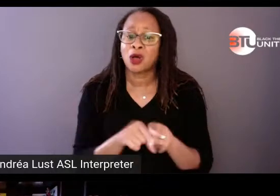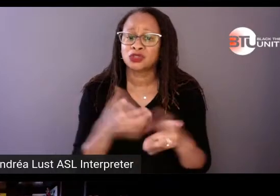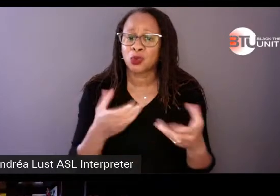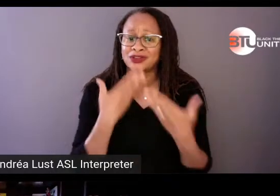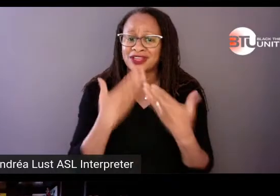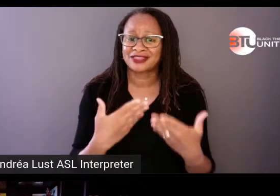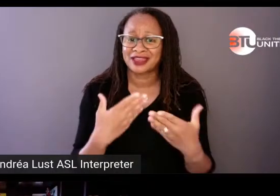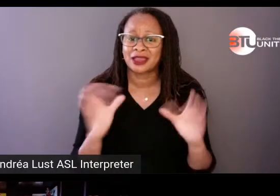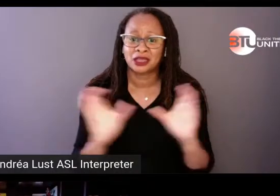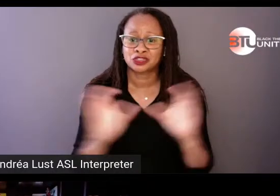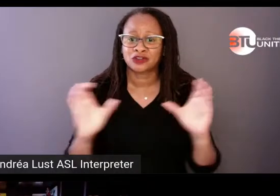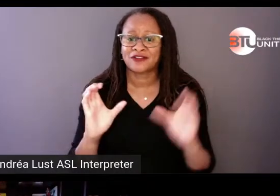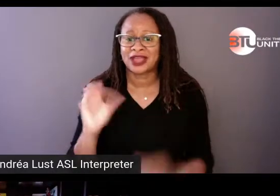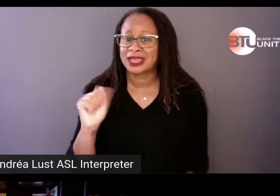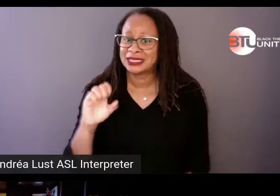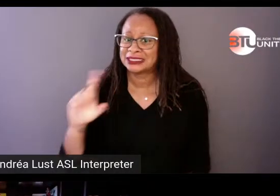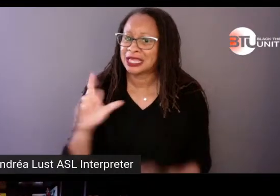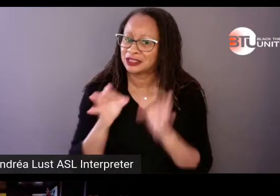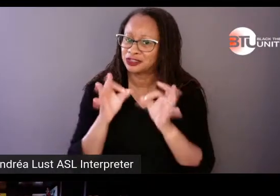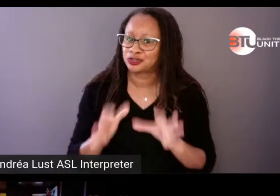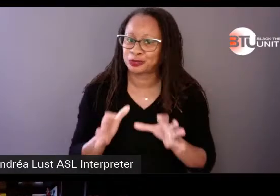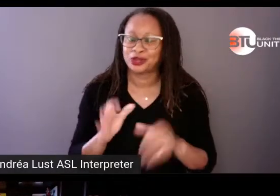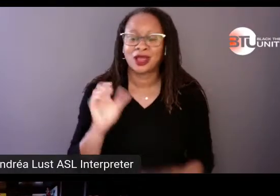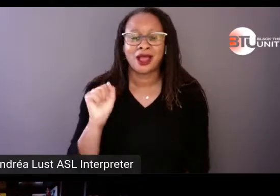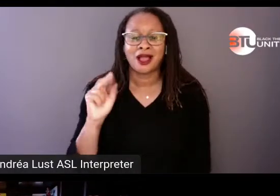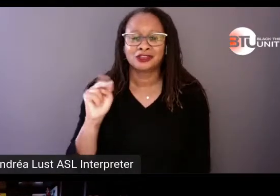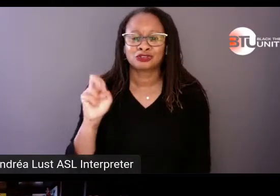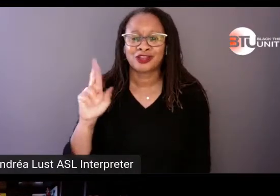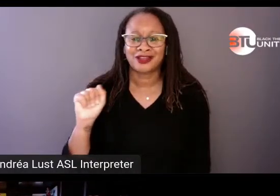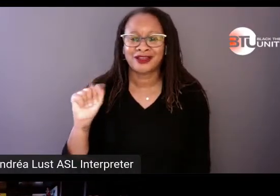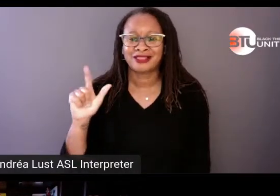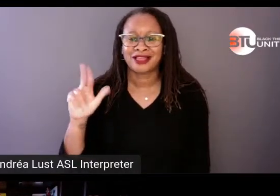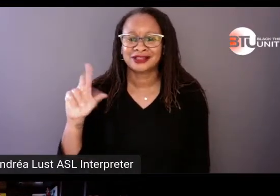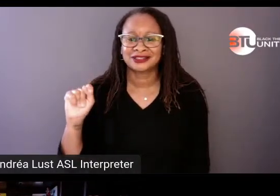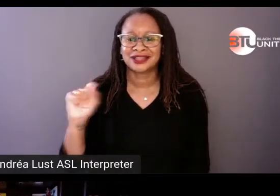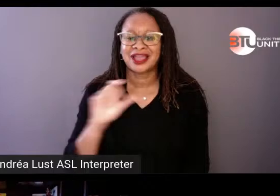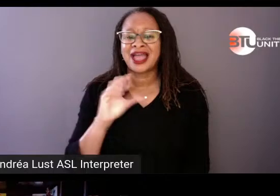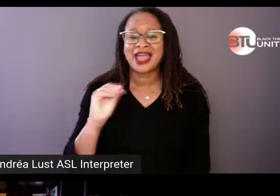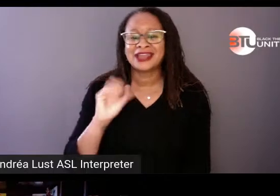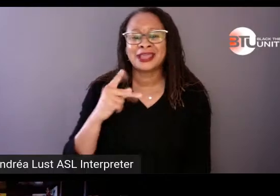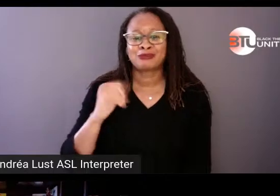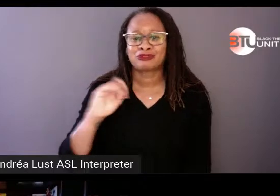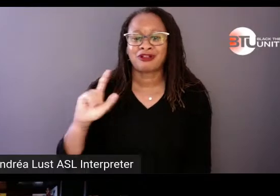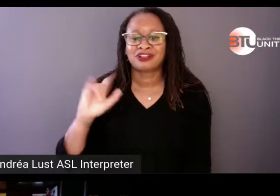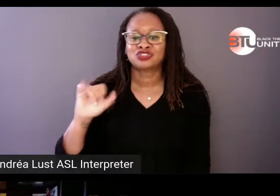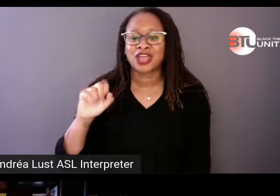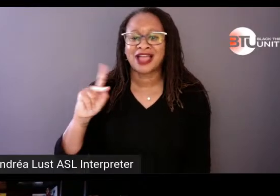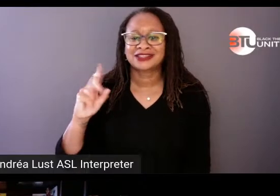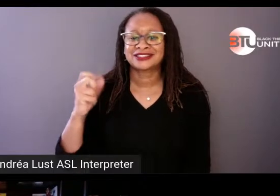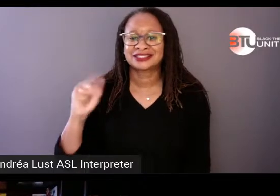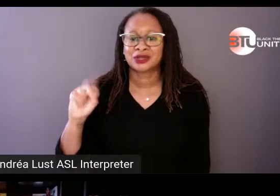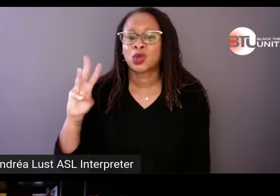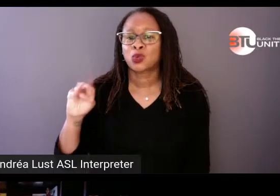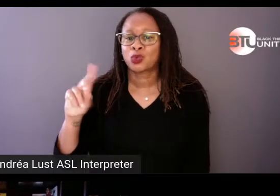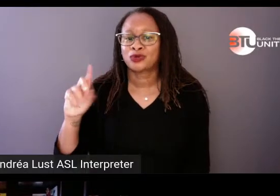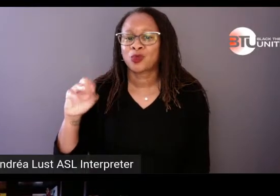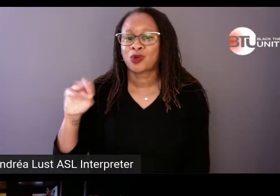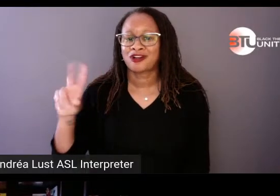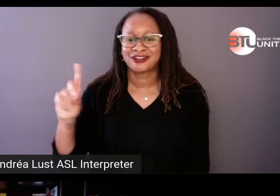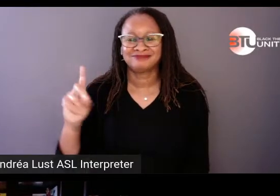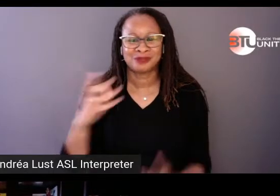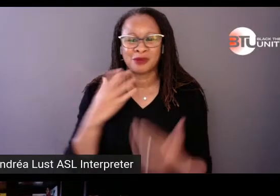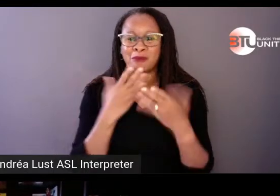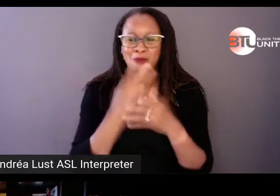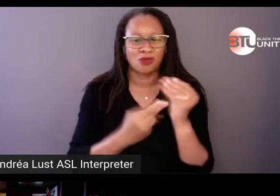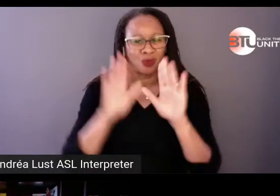our certified ASL interpreters, Andrea Lust and April Jackson Woodward. You've been phenomenal. Thank you so much.